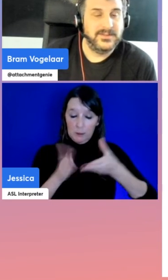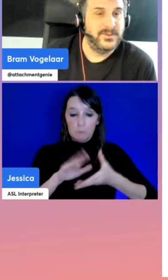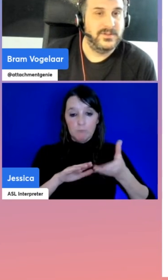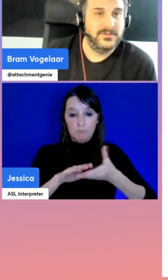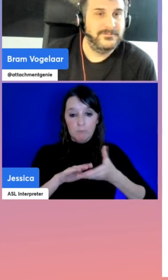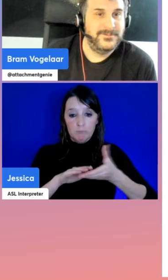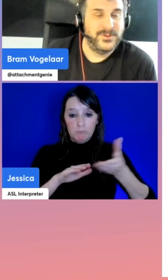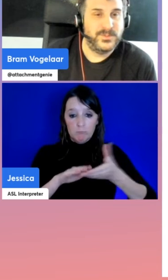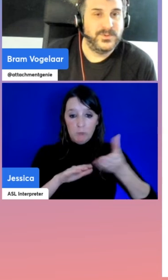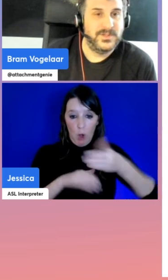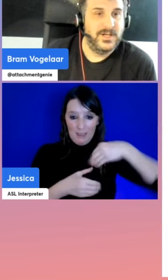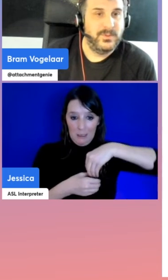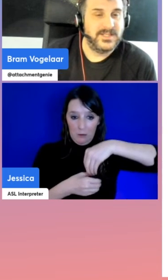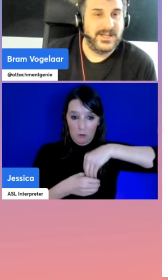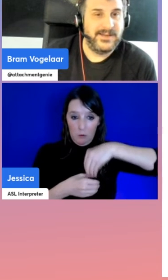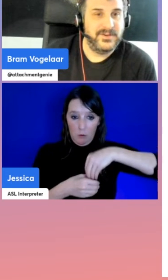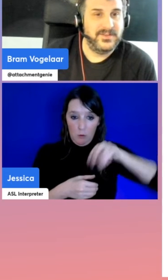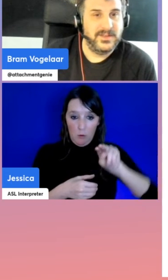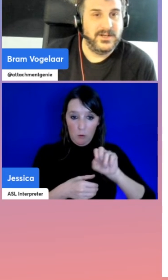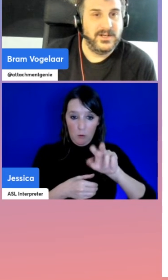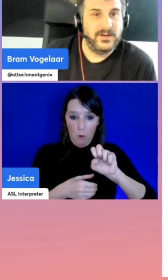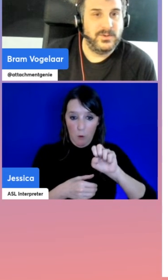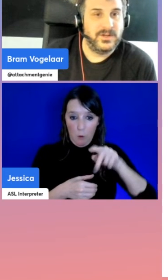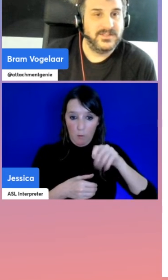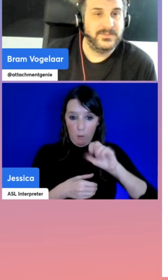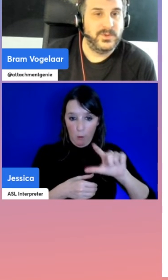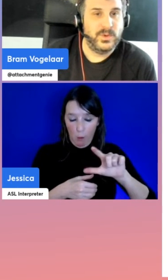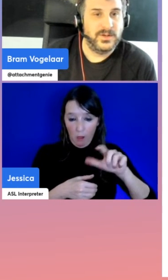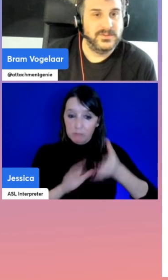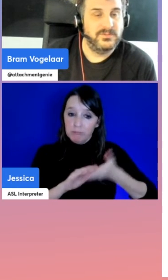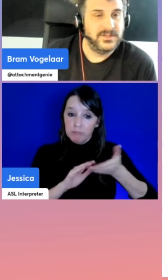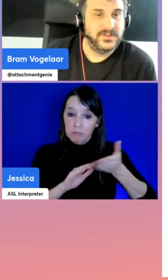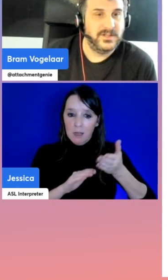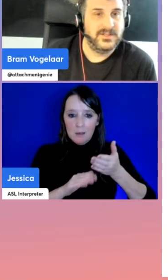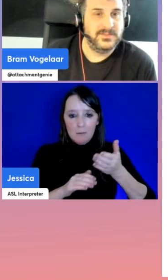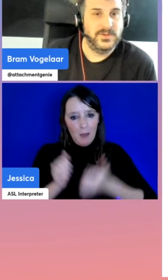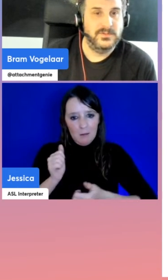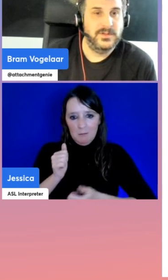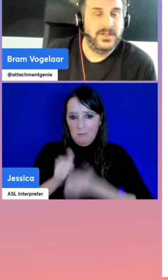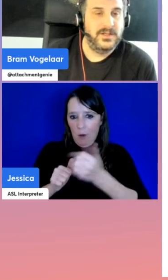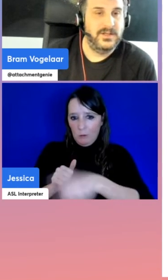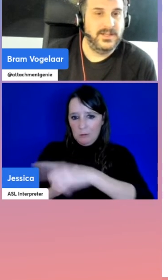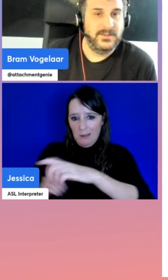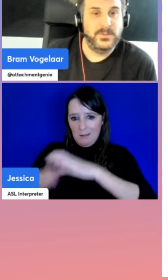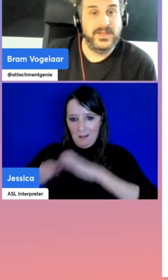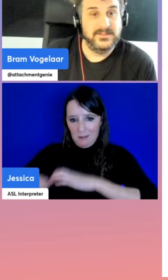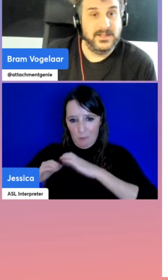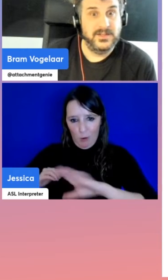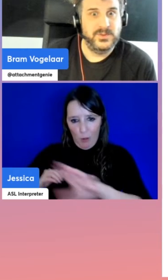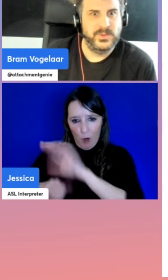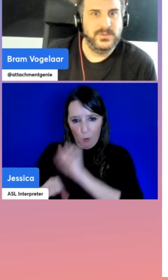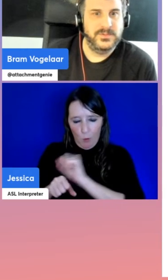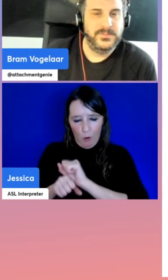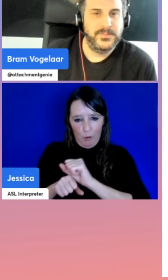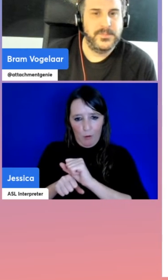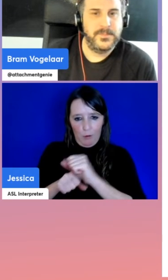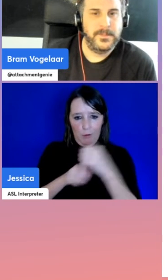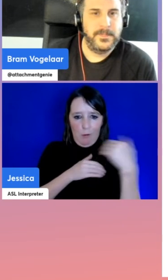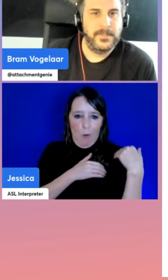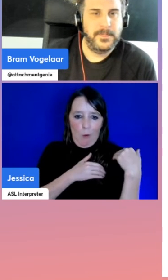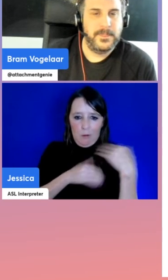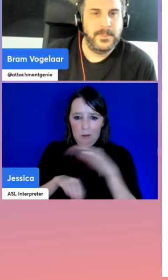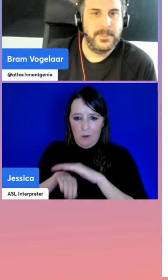an internal node pool, whereas all customer workload runs on a customer namespace and node pool.